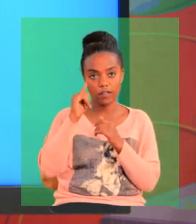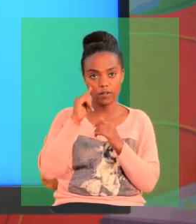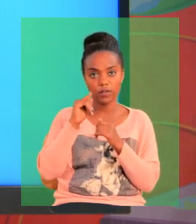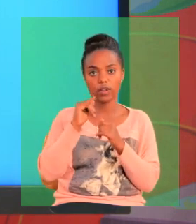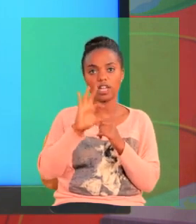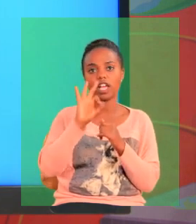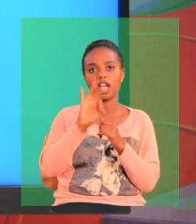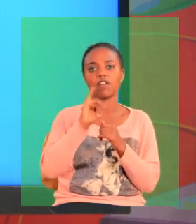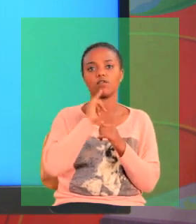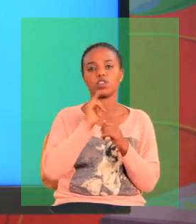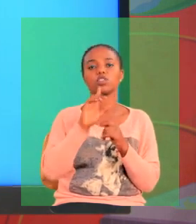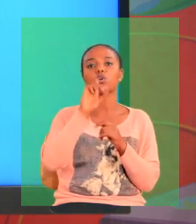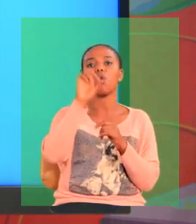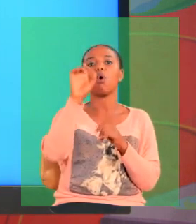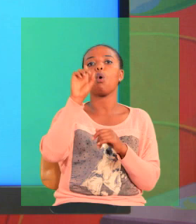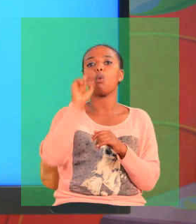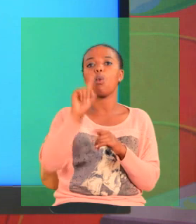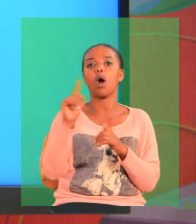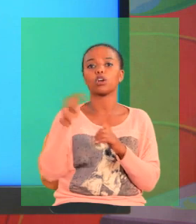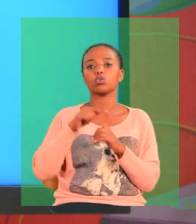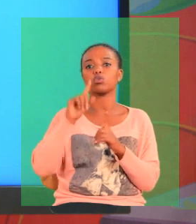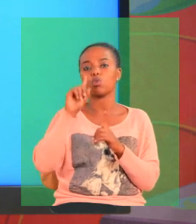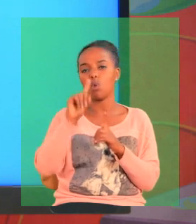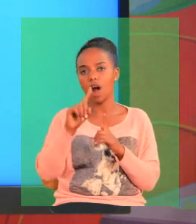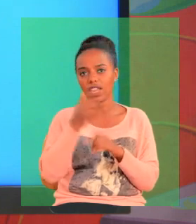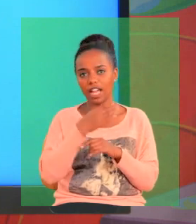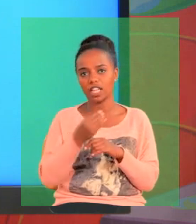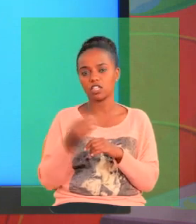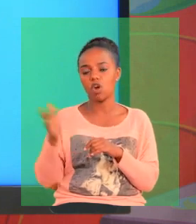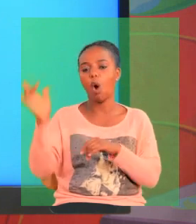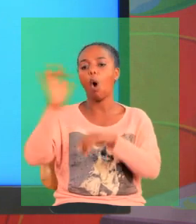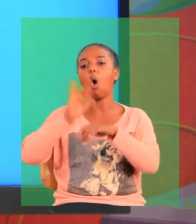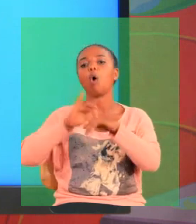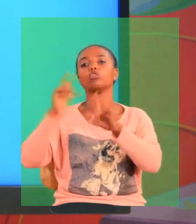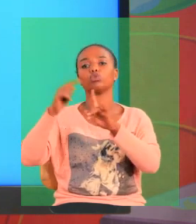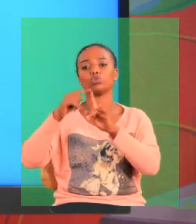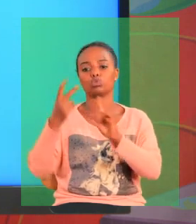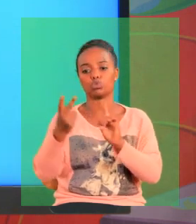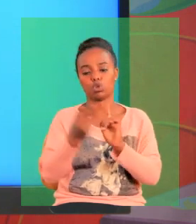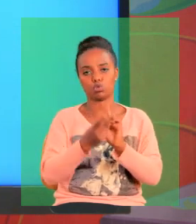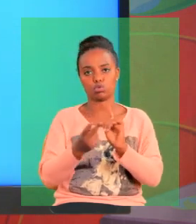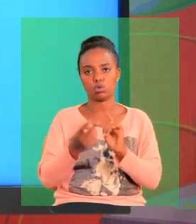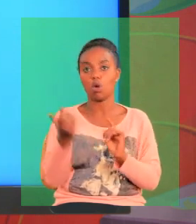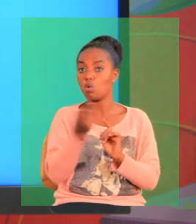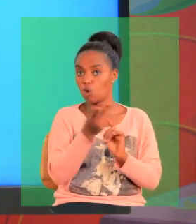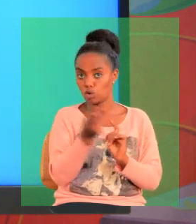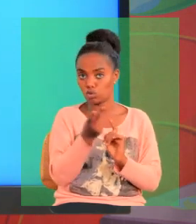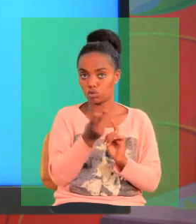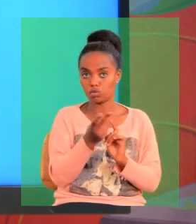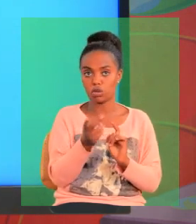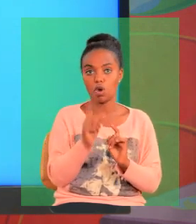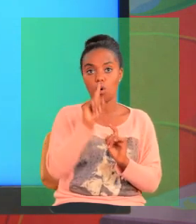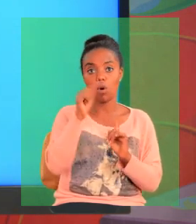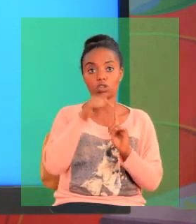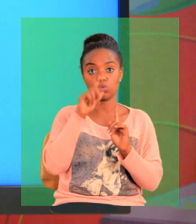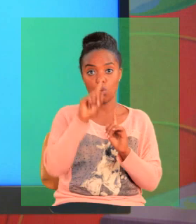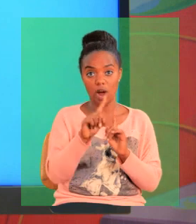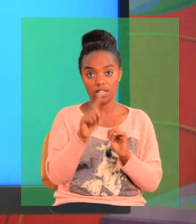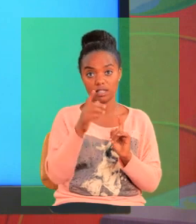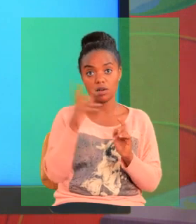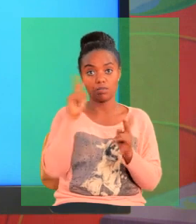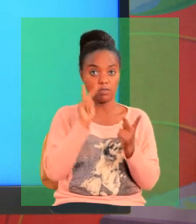is 1 to 1 and onto. It must satisfy both. If it is 1 to 1 and 1 to, in that